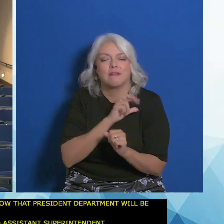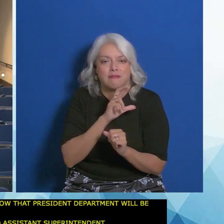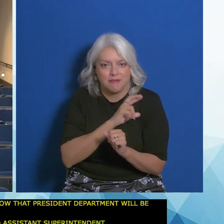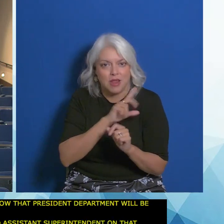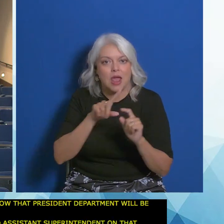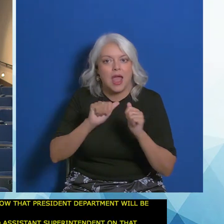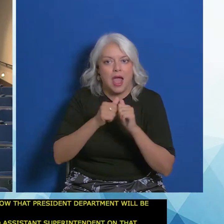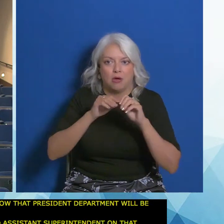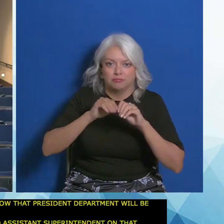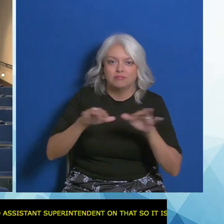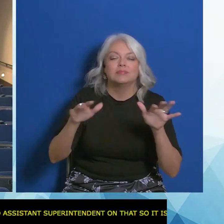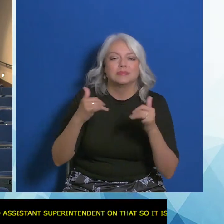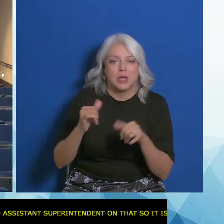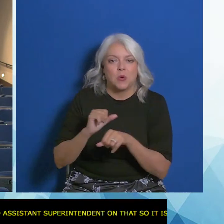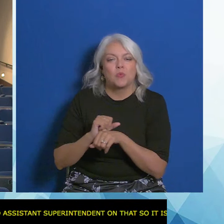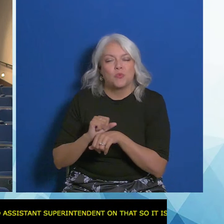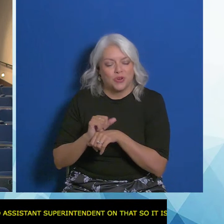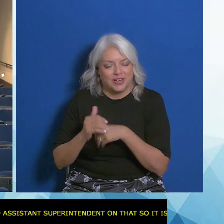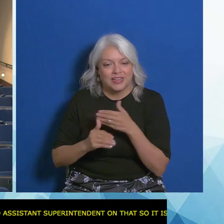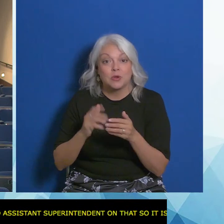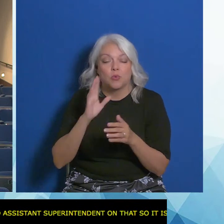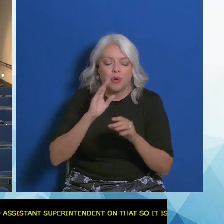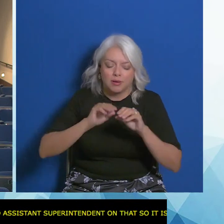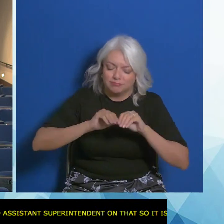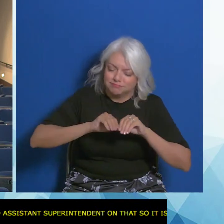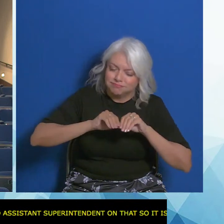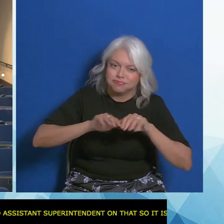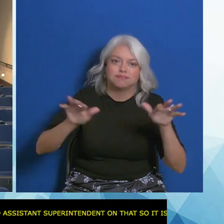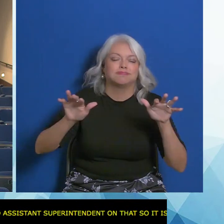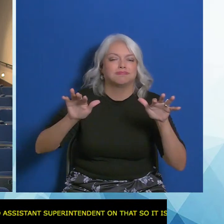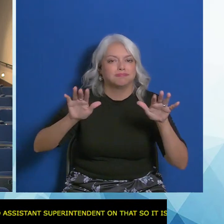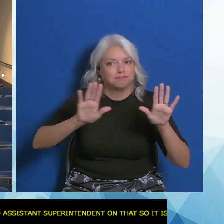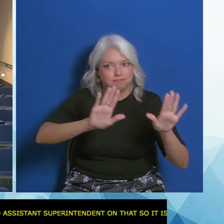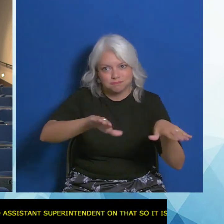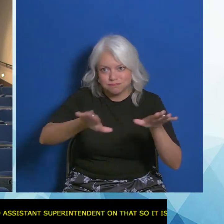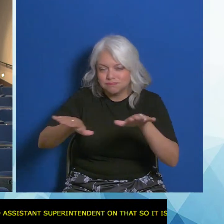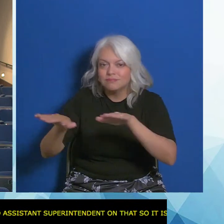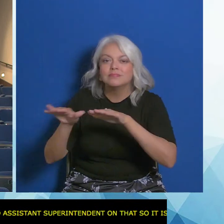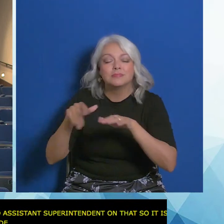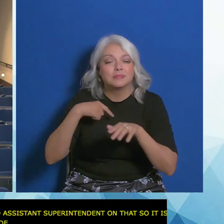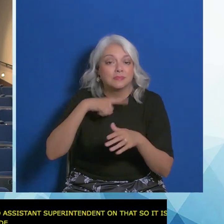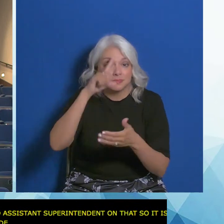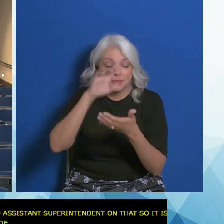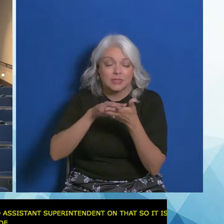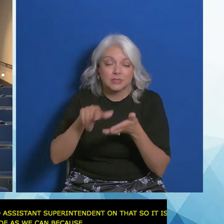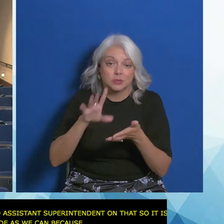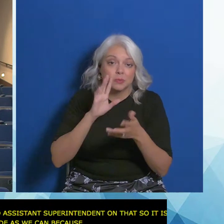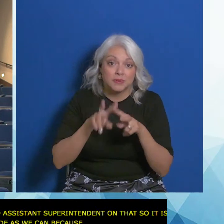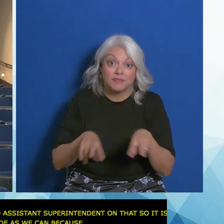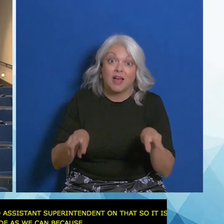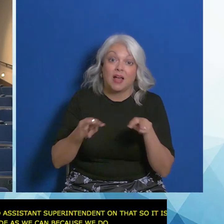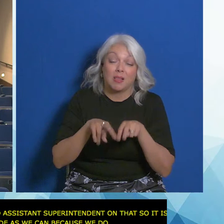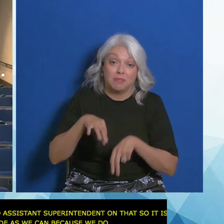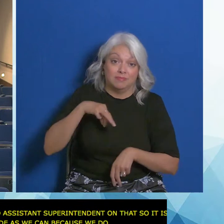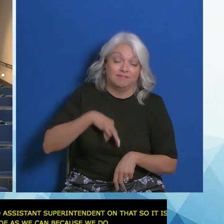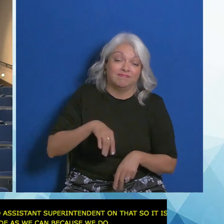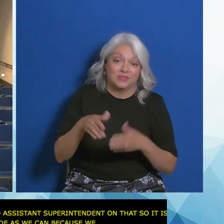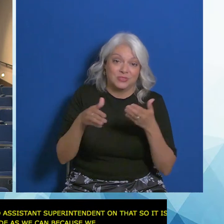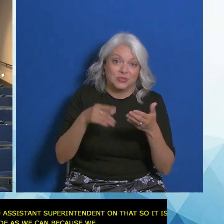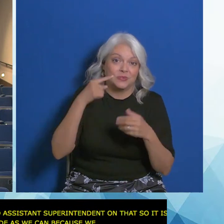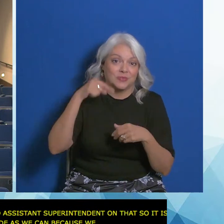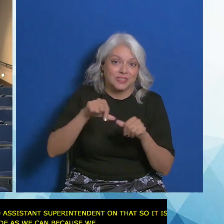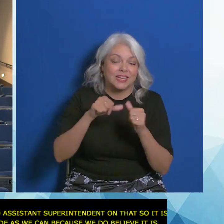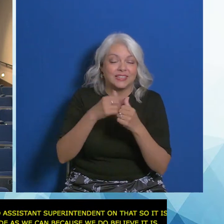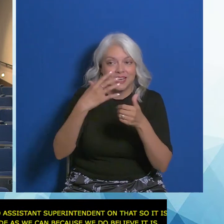going to blast it as far and wide as we can because we do believe that it will be a valuable service to the agency and the